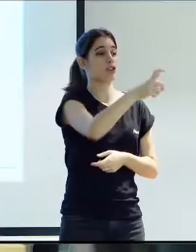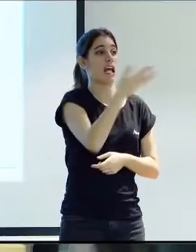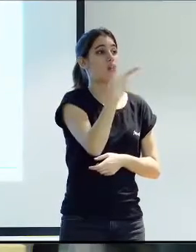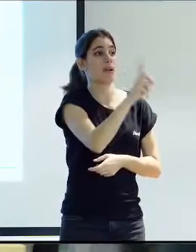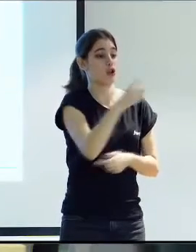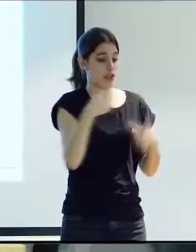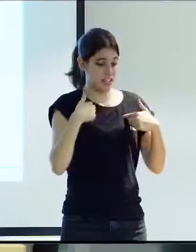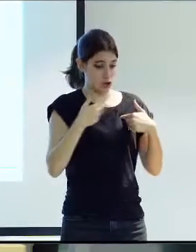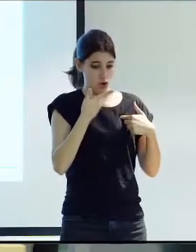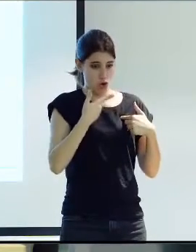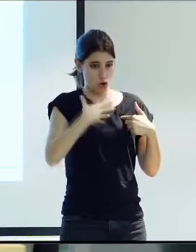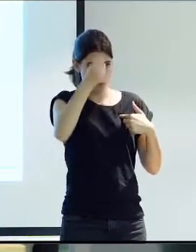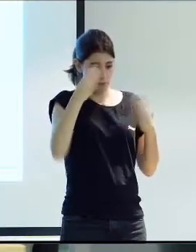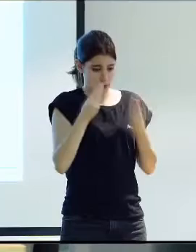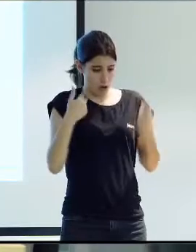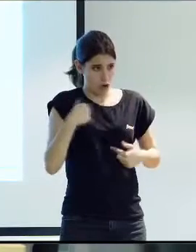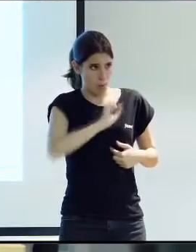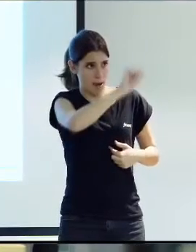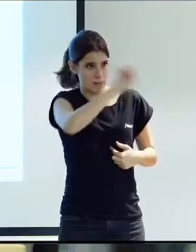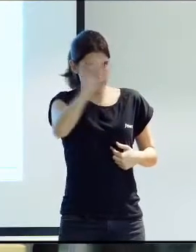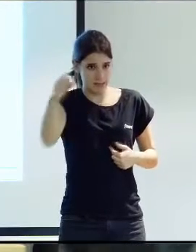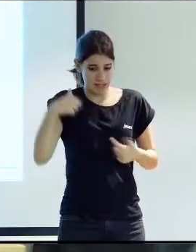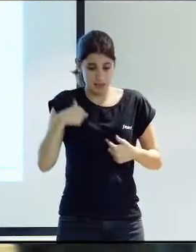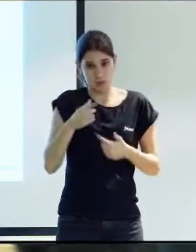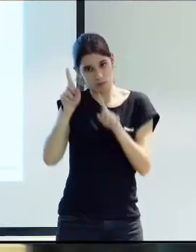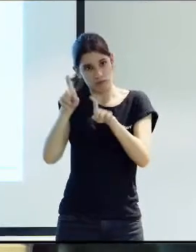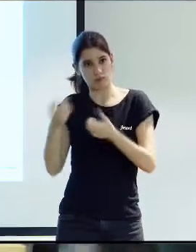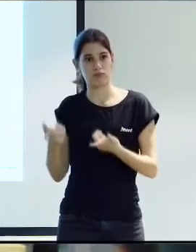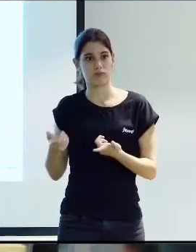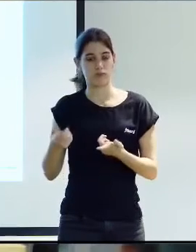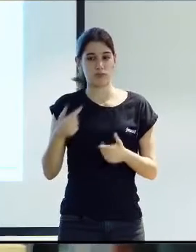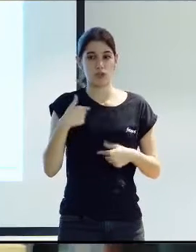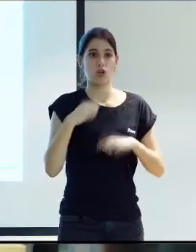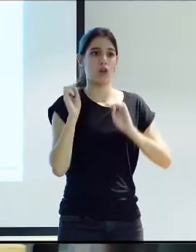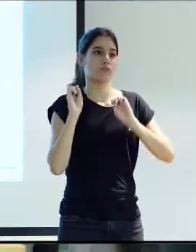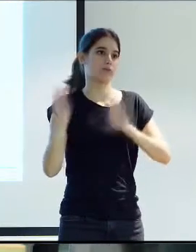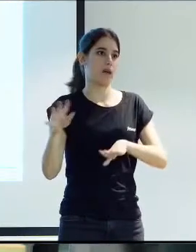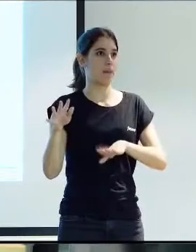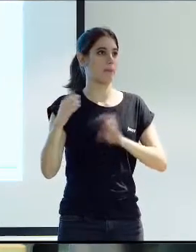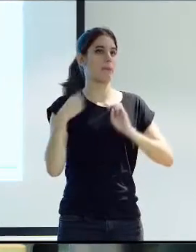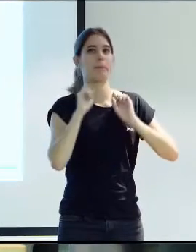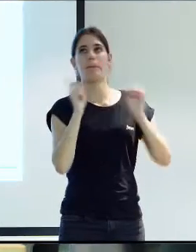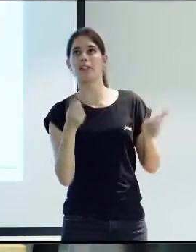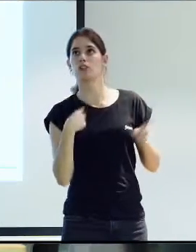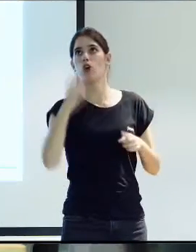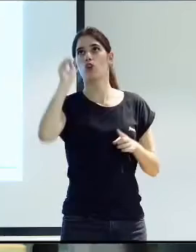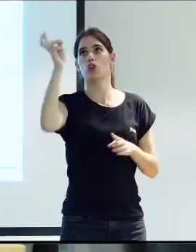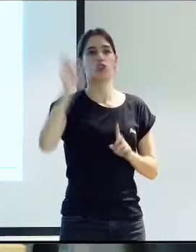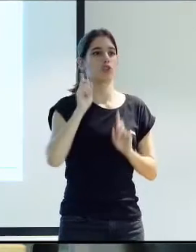no one knows oneself better than oneself. So we should not give up